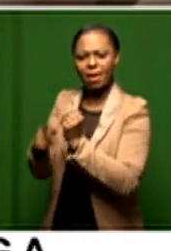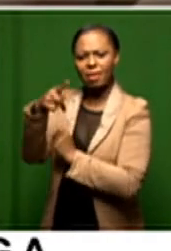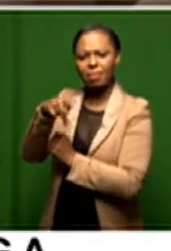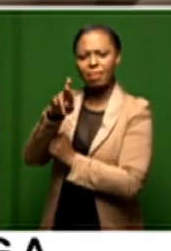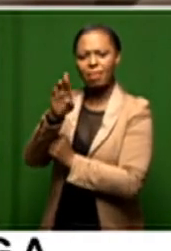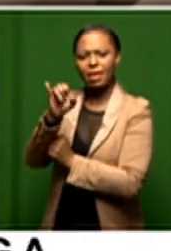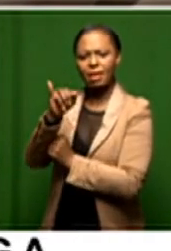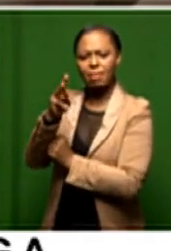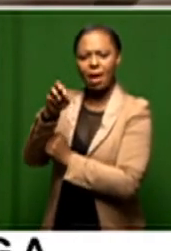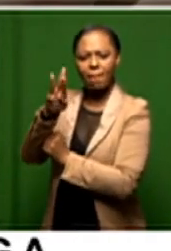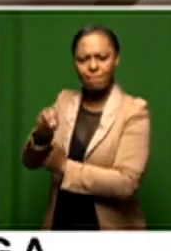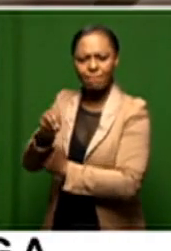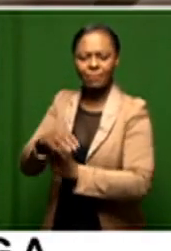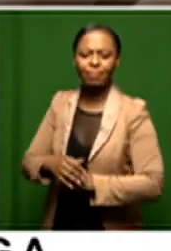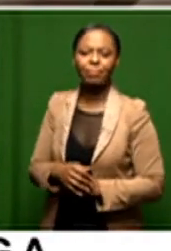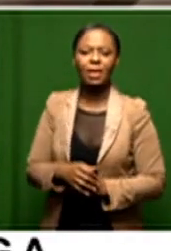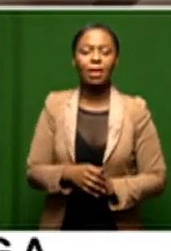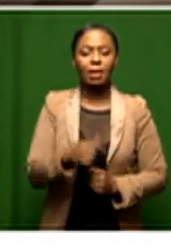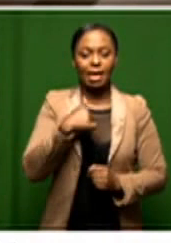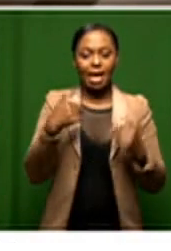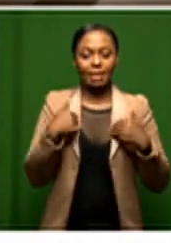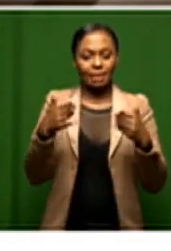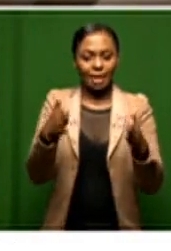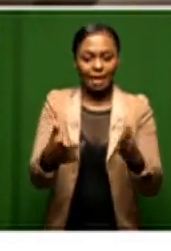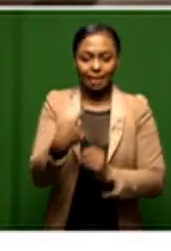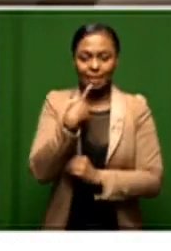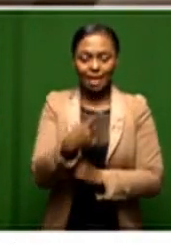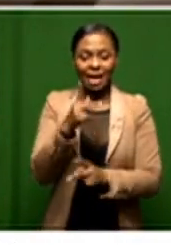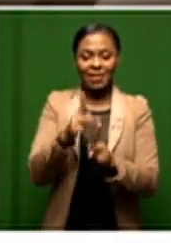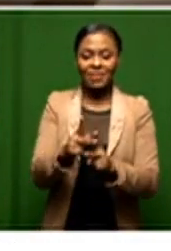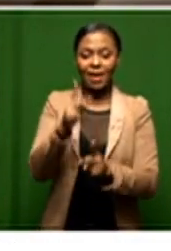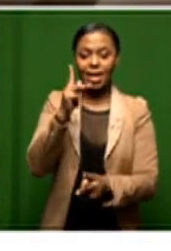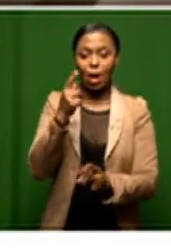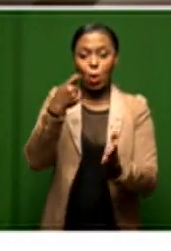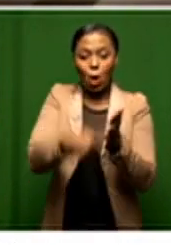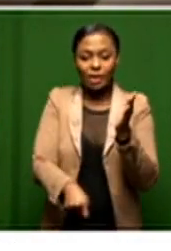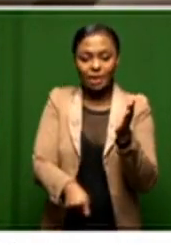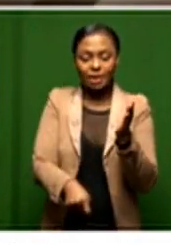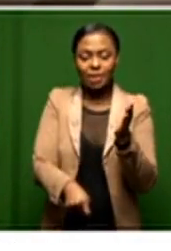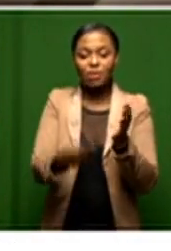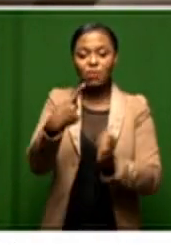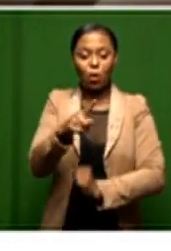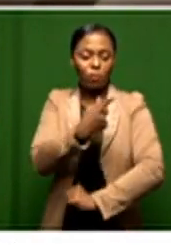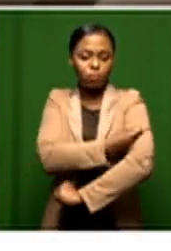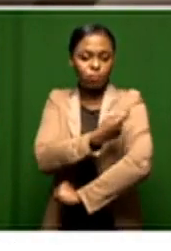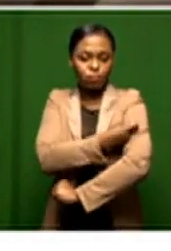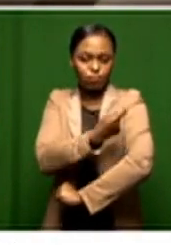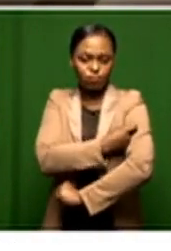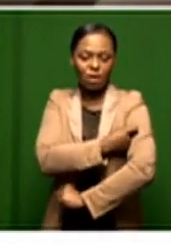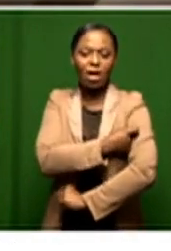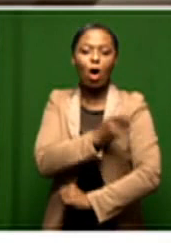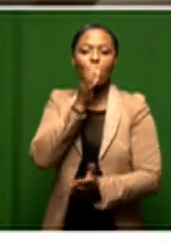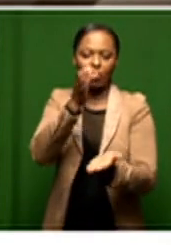our projections at the moment, I should start off by saying that the final cost of this vaccination is yet to